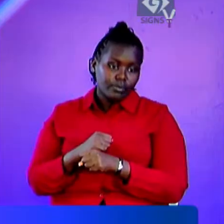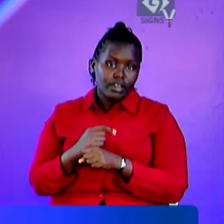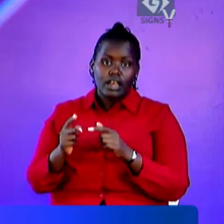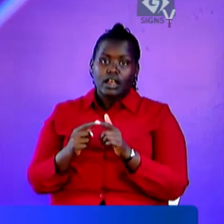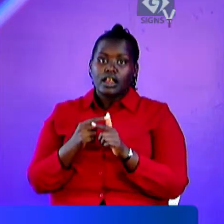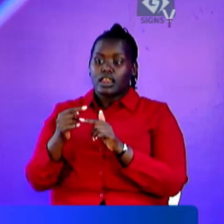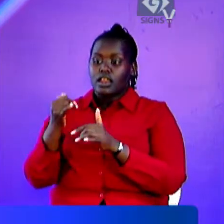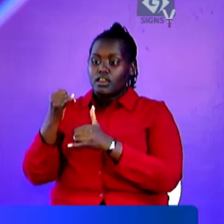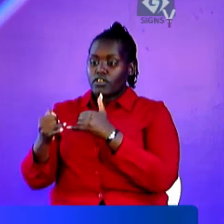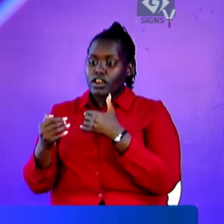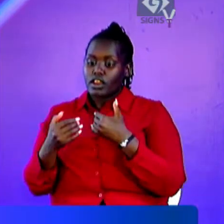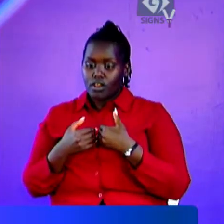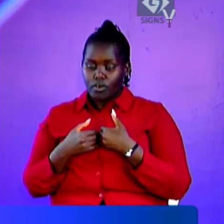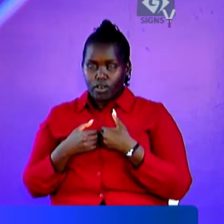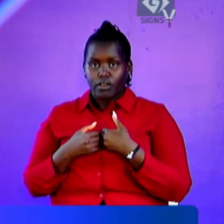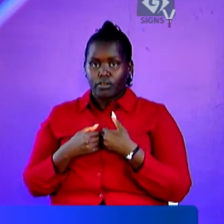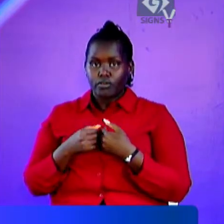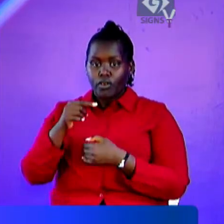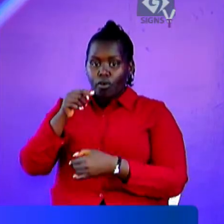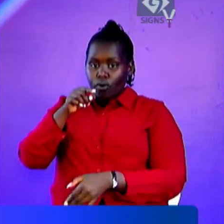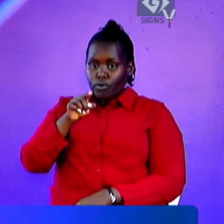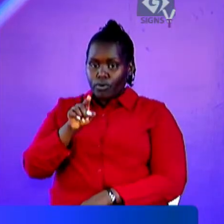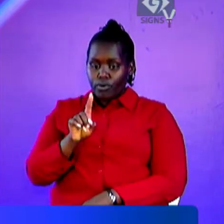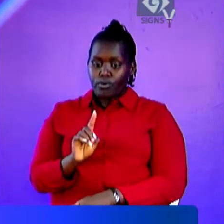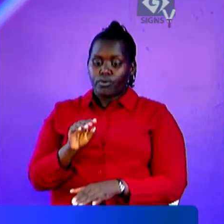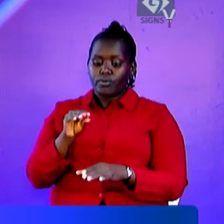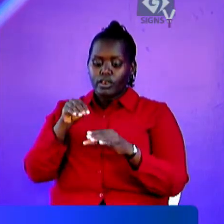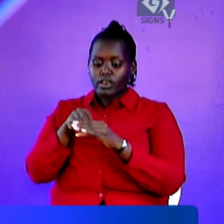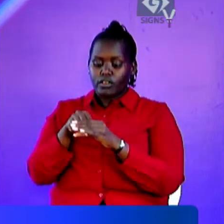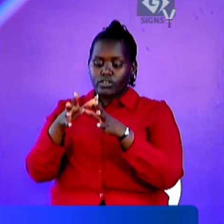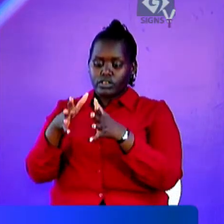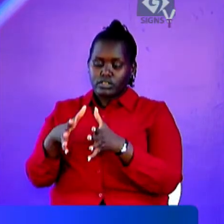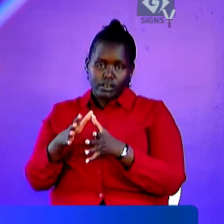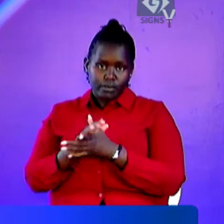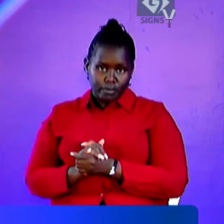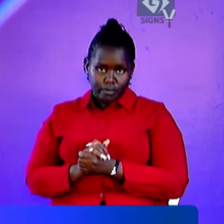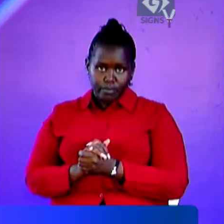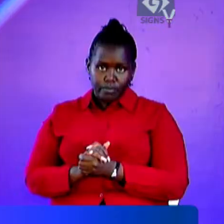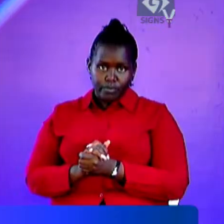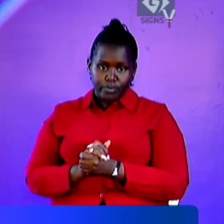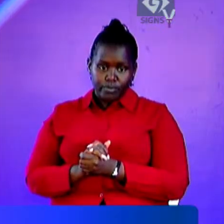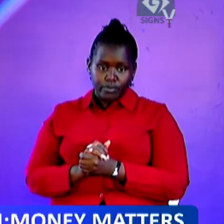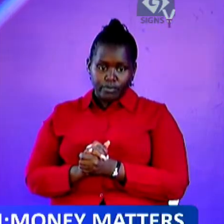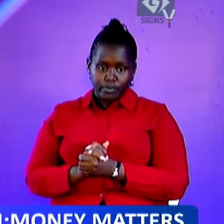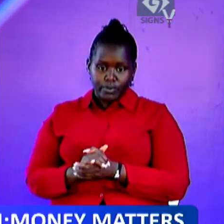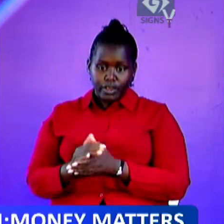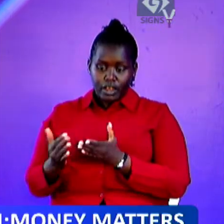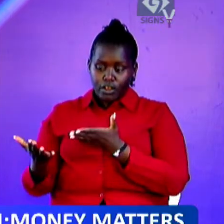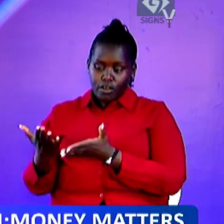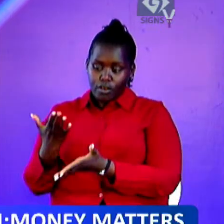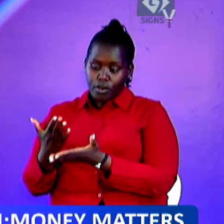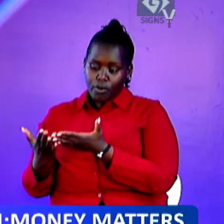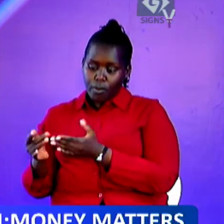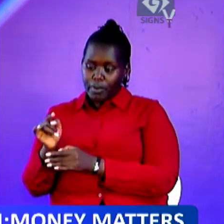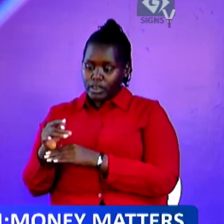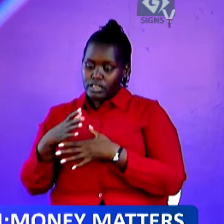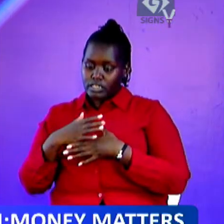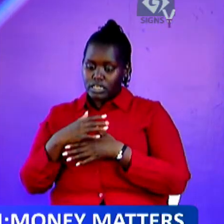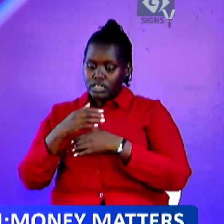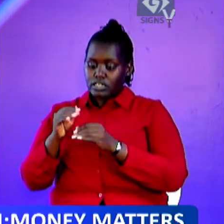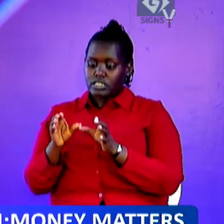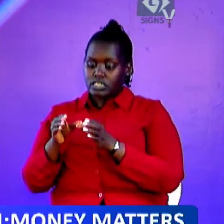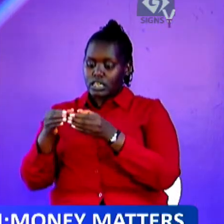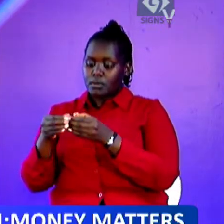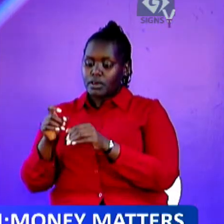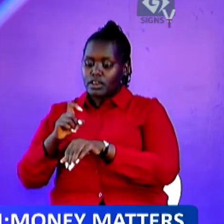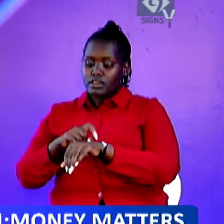of course, finally, you have your investor. So just to go a little bit further and compare this trust to a company. When you